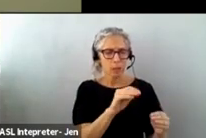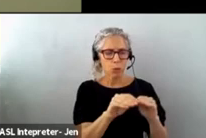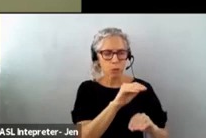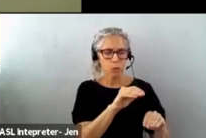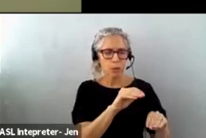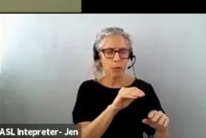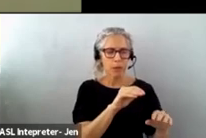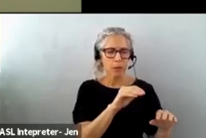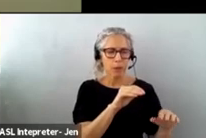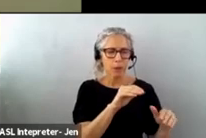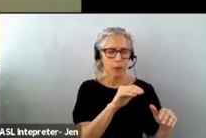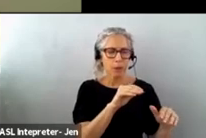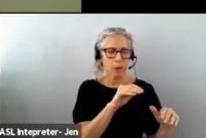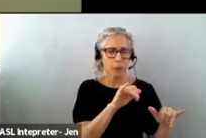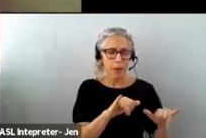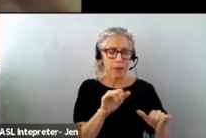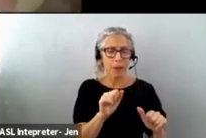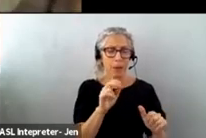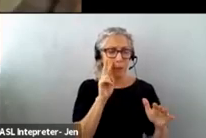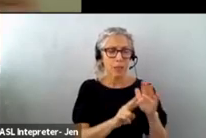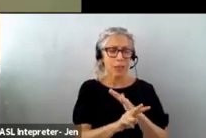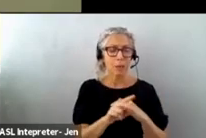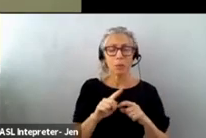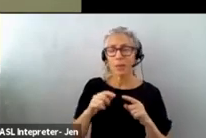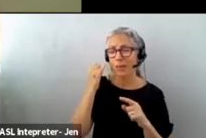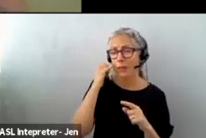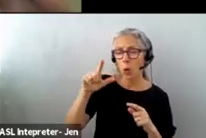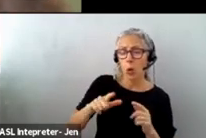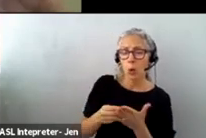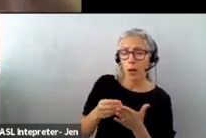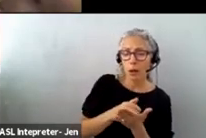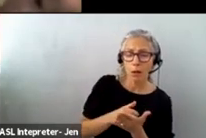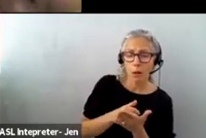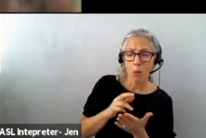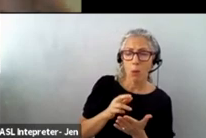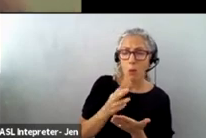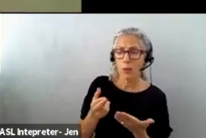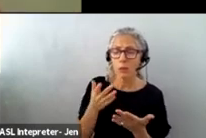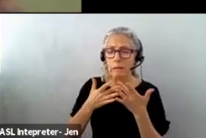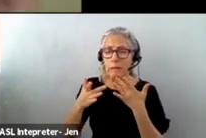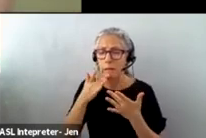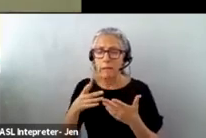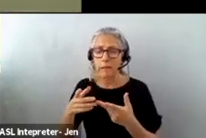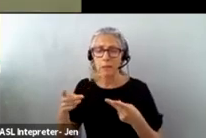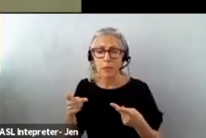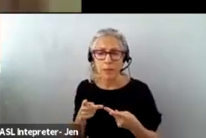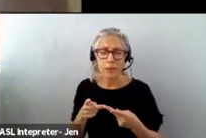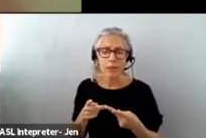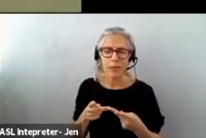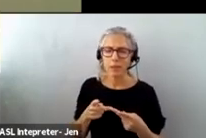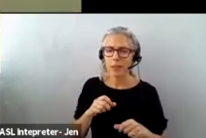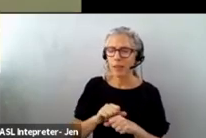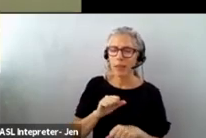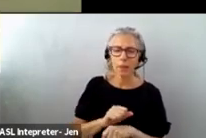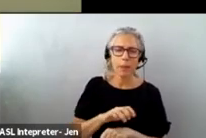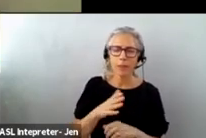be predictive of outcome. But if you're in a low income or a very resource constrained environment, whether you're in Appalachia here in